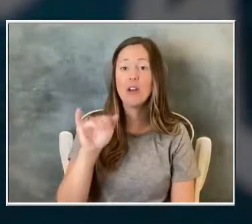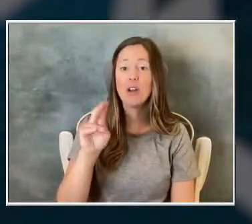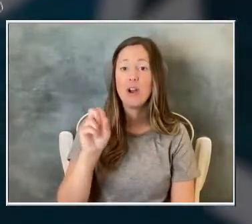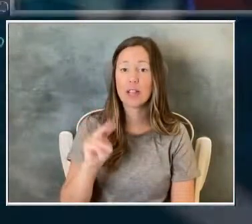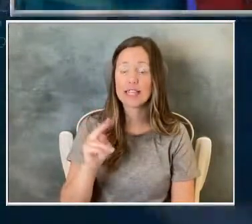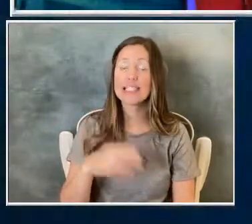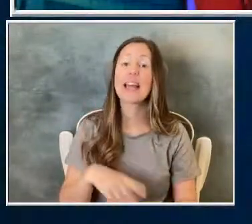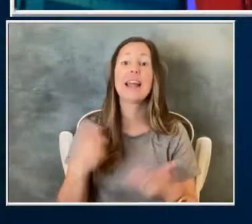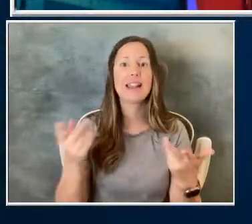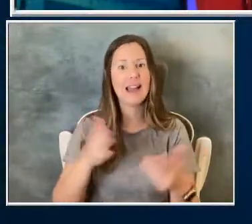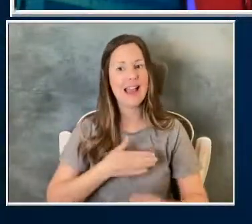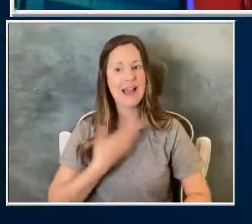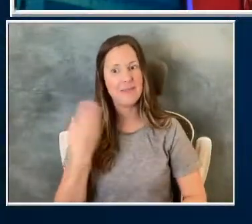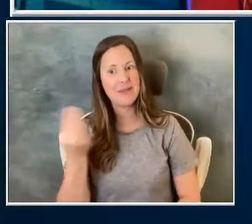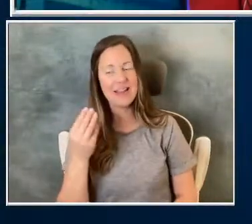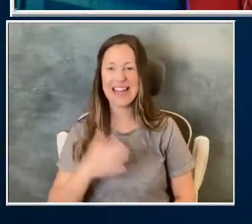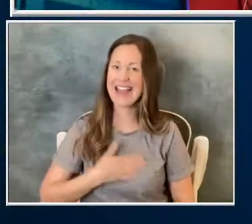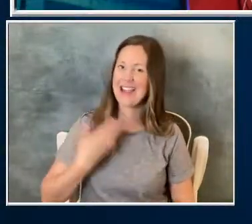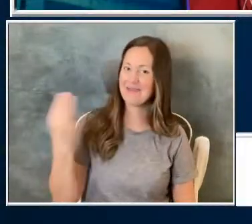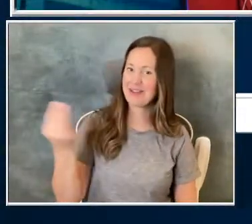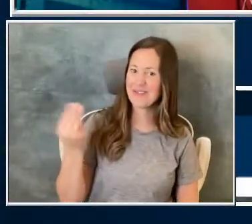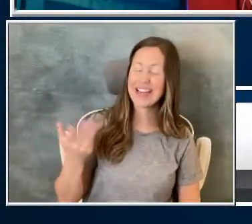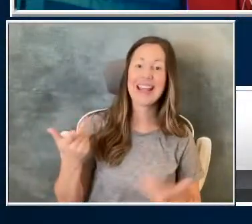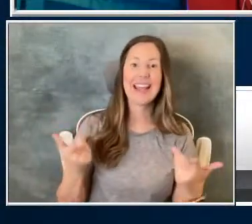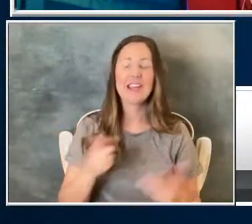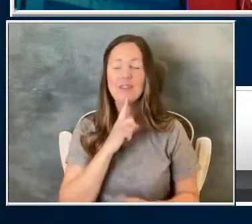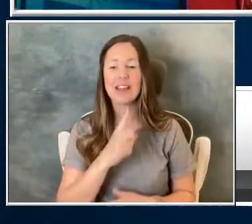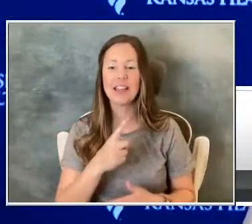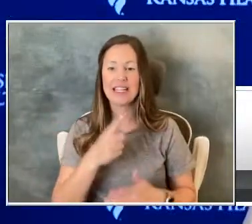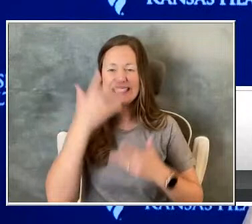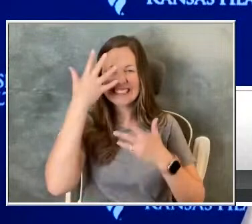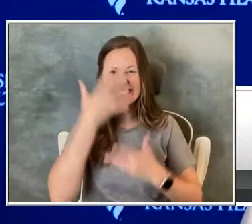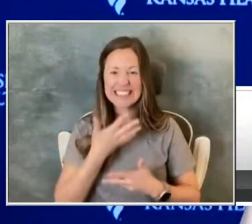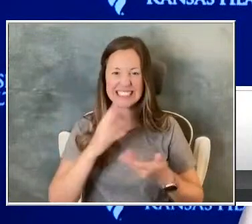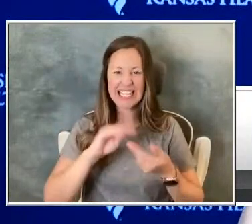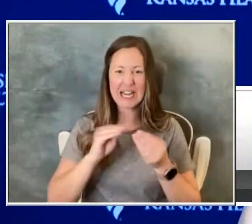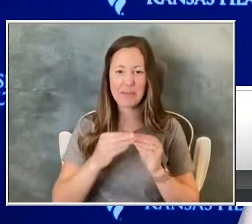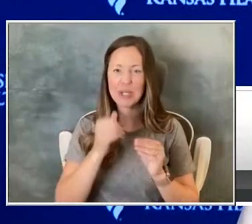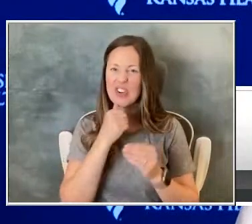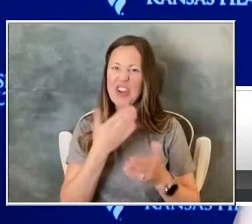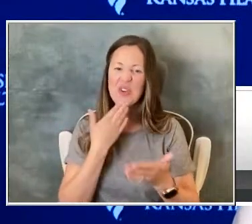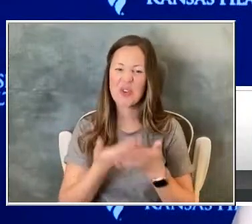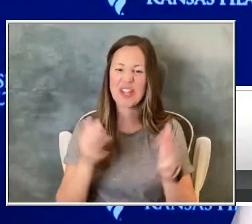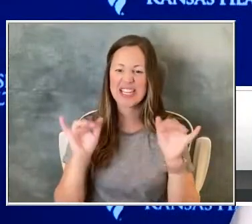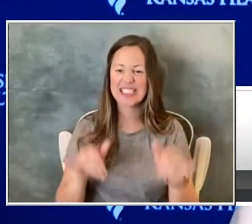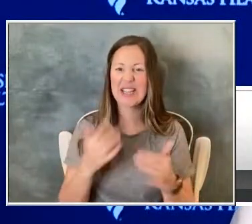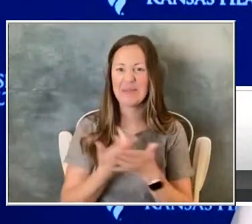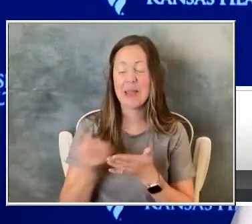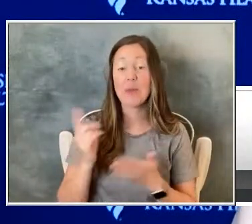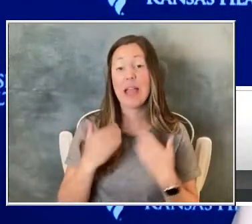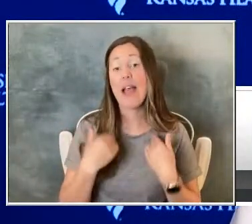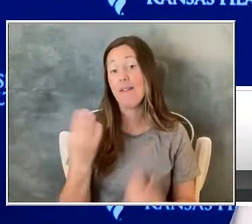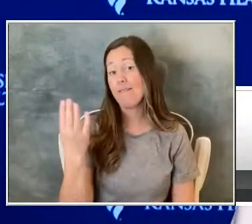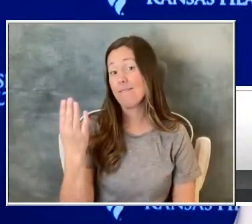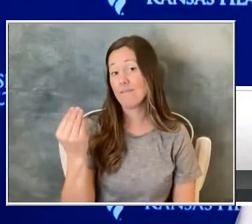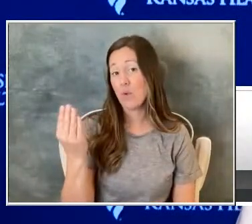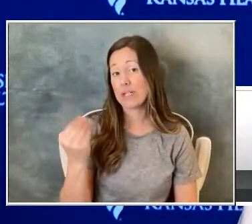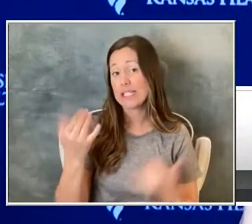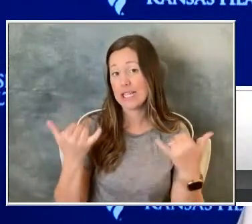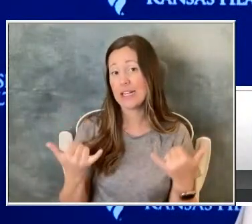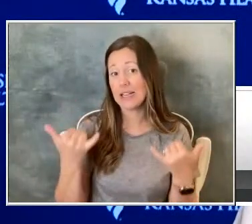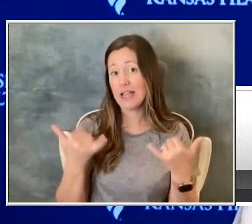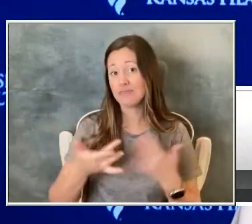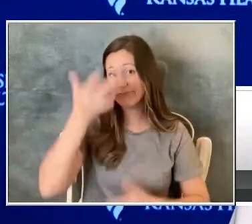How are you doing? Happy Monday. Unfortunately, the numbers aren't as good as they were last week. We had 14 active patients last week,